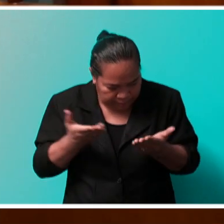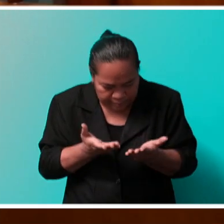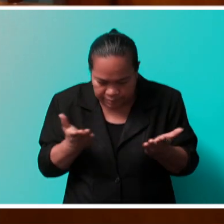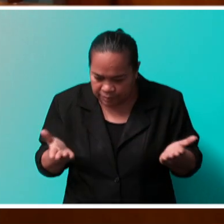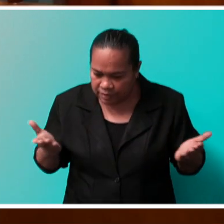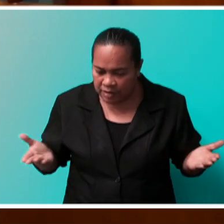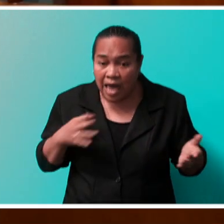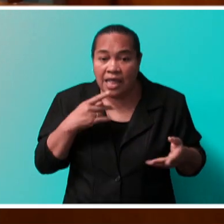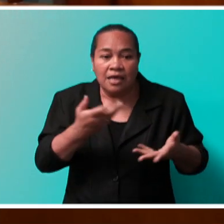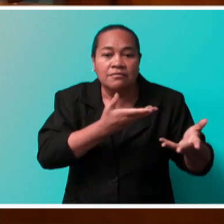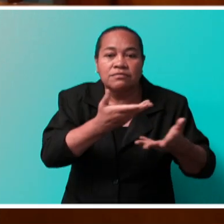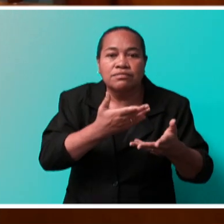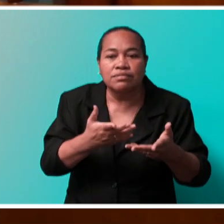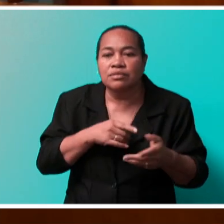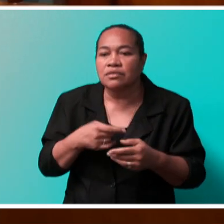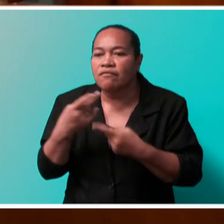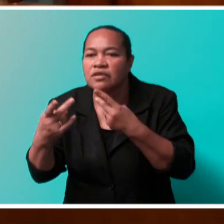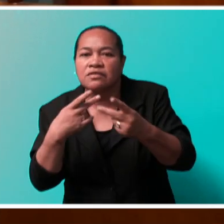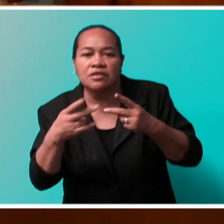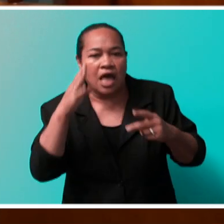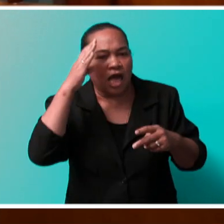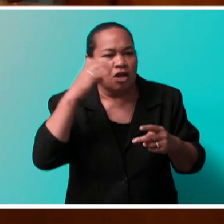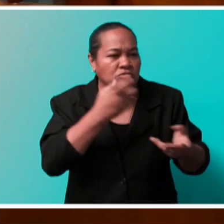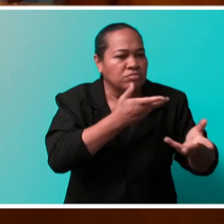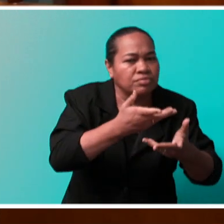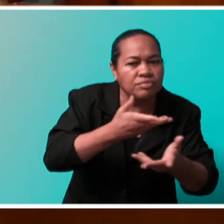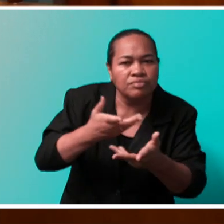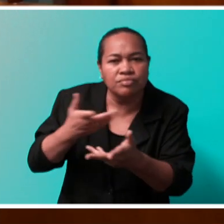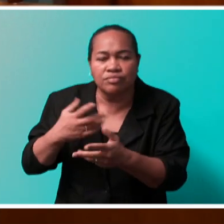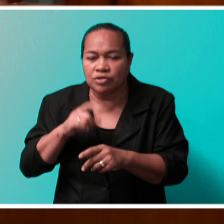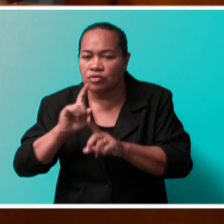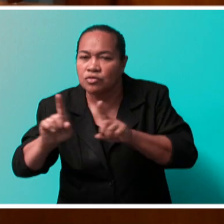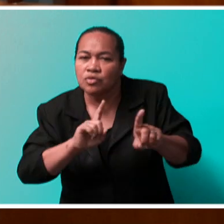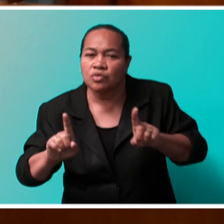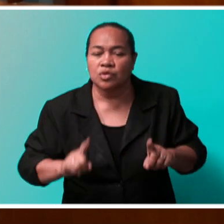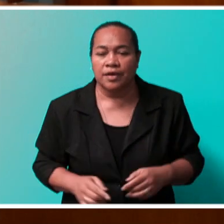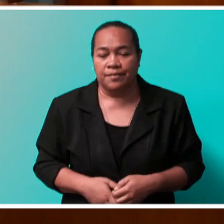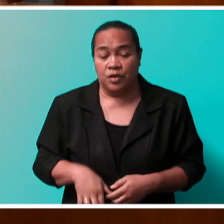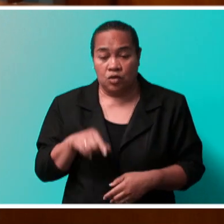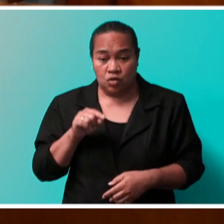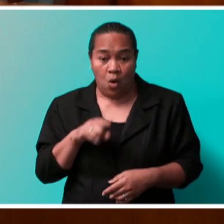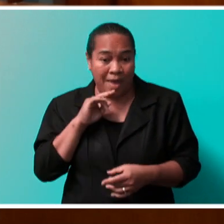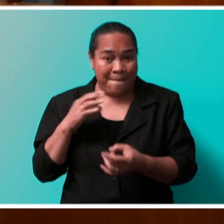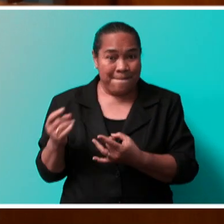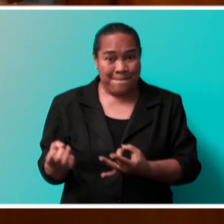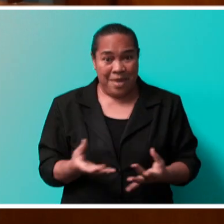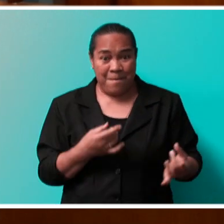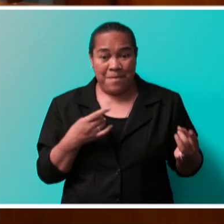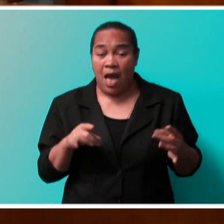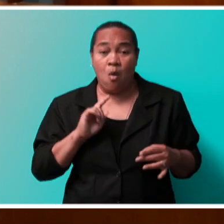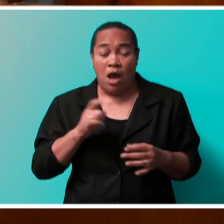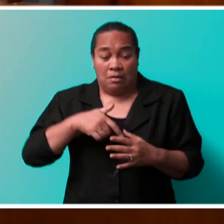country. Based on those arrangements, the Commission will then prepare a